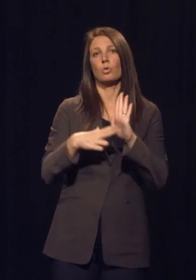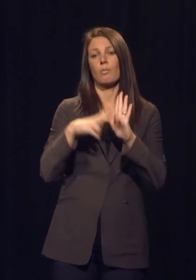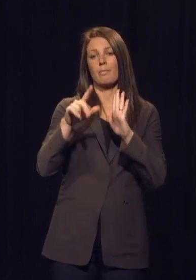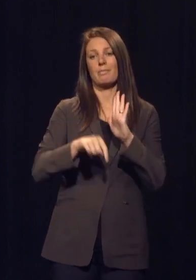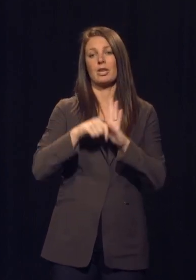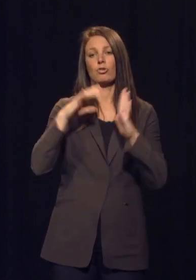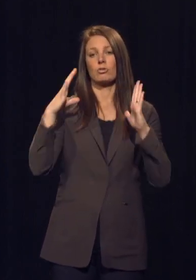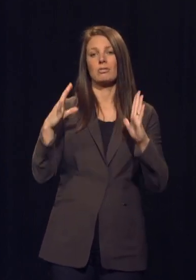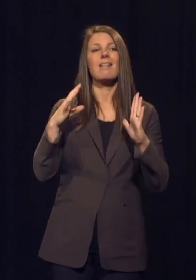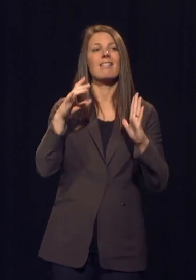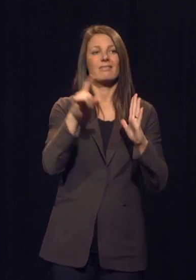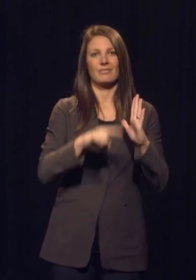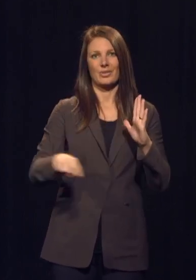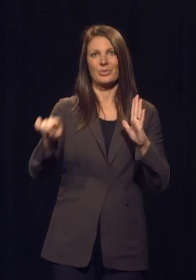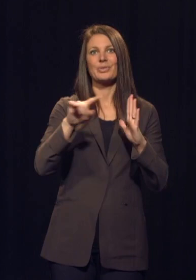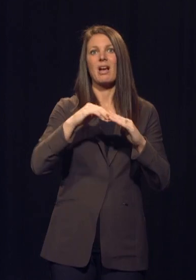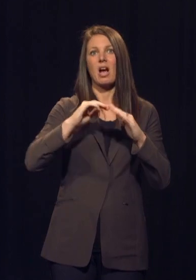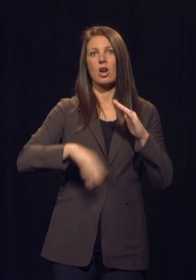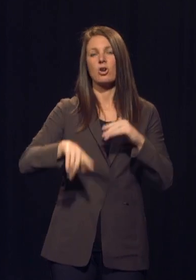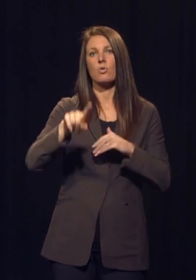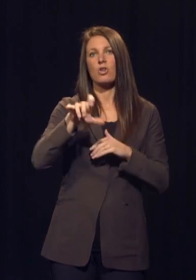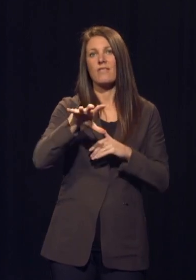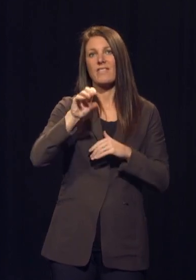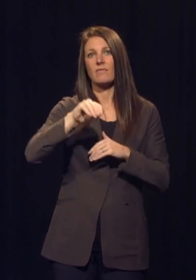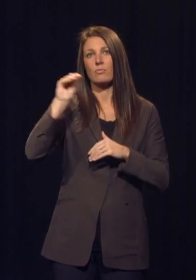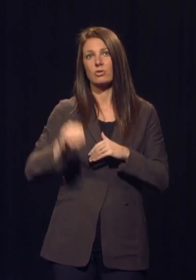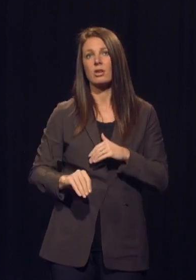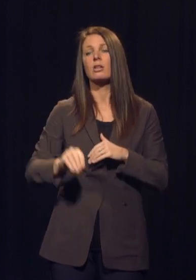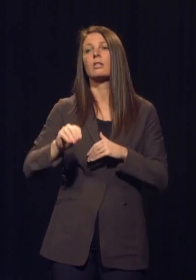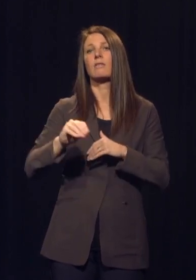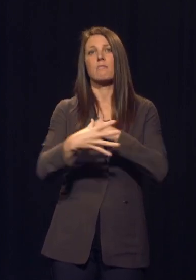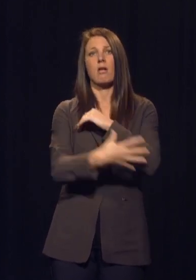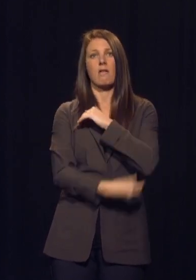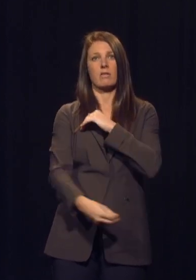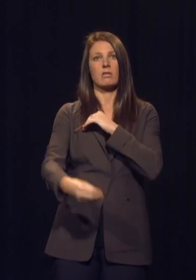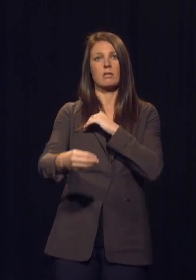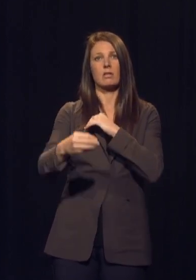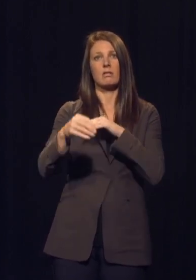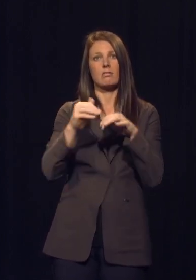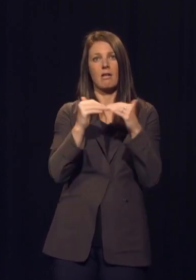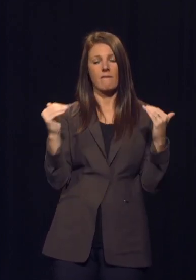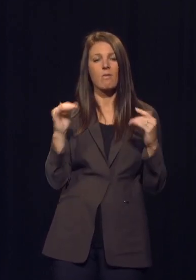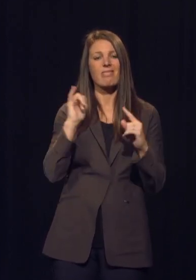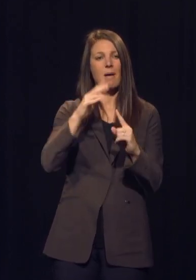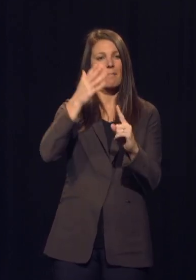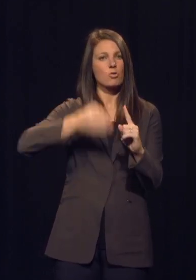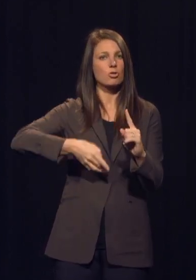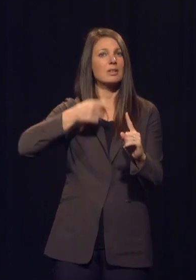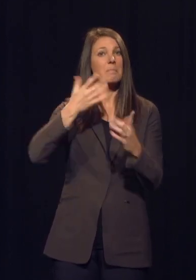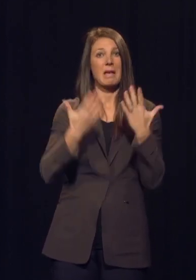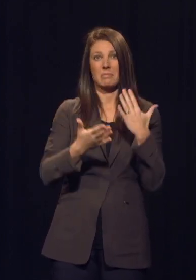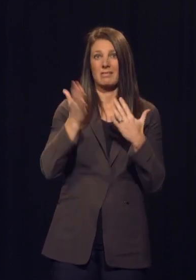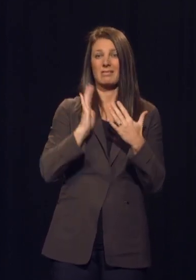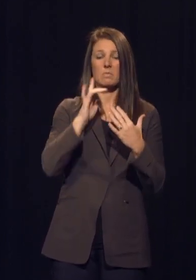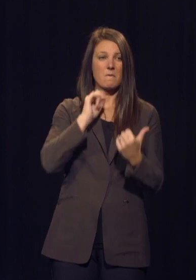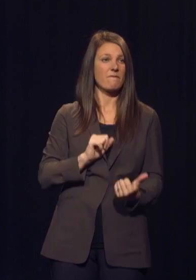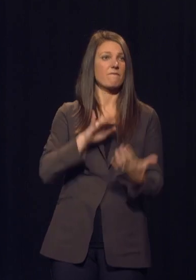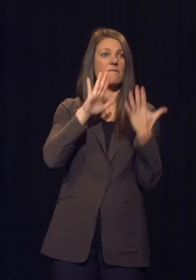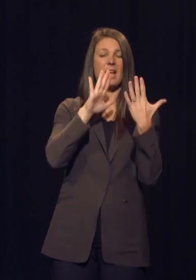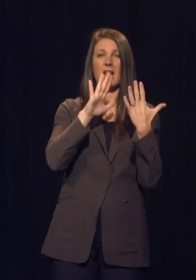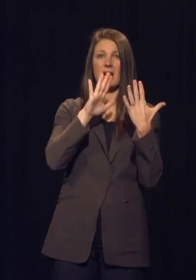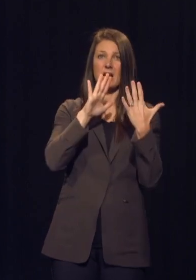period afforded those under the 150% of the federal poverty level, this consumer may have faced insurmountable